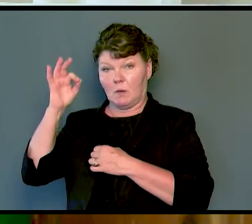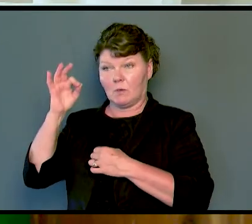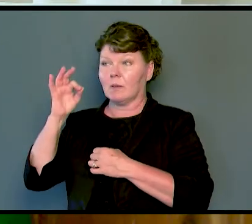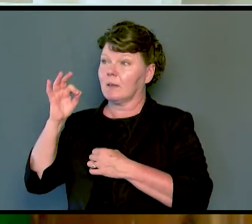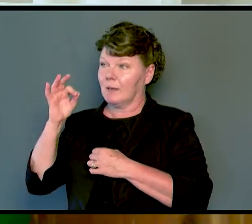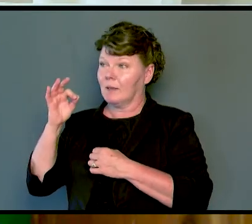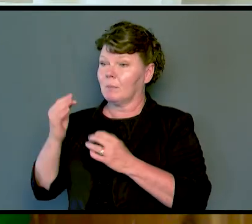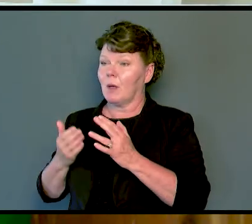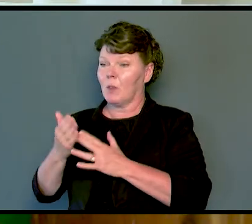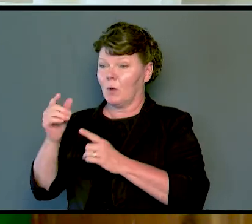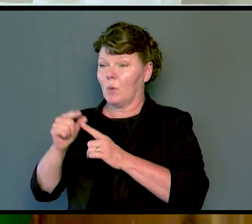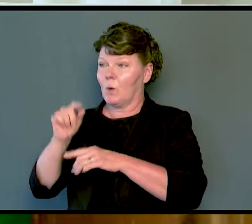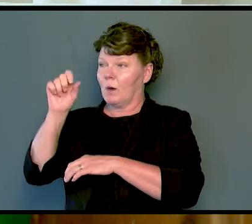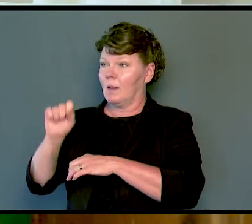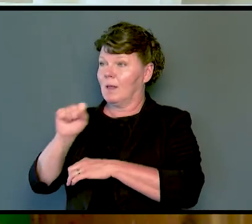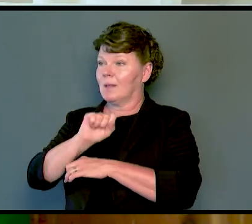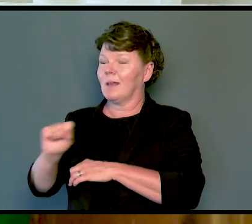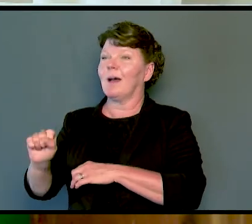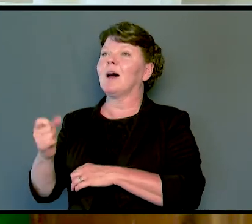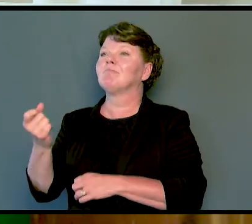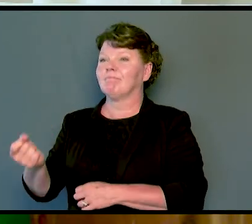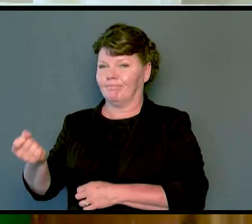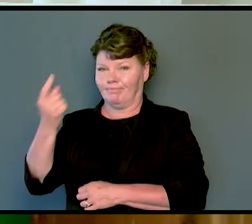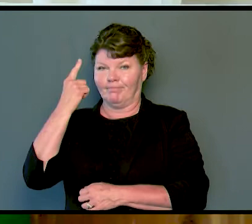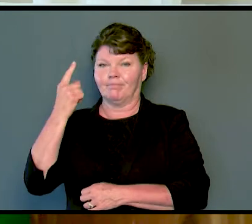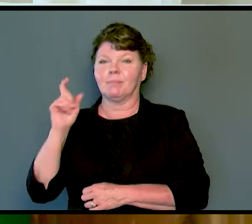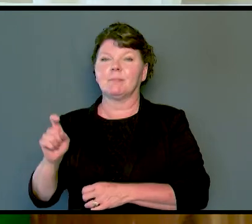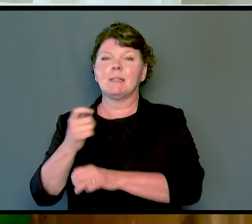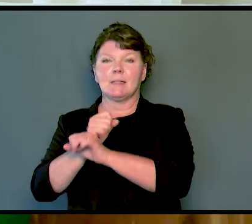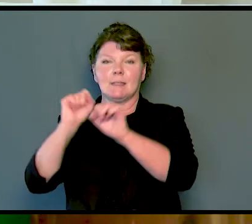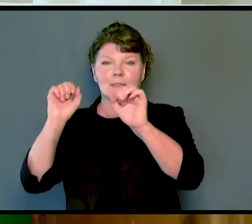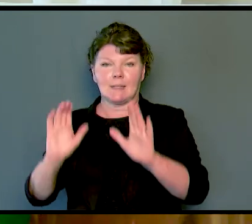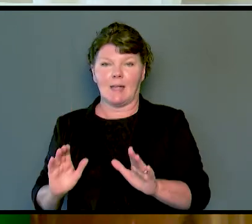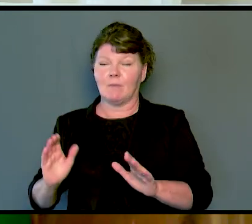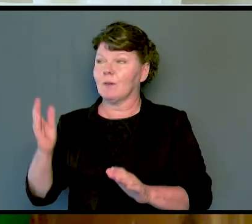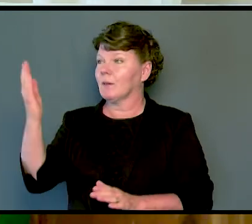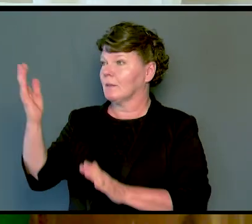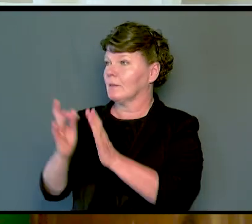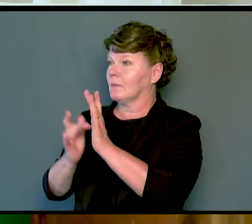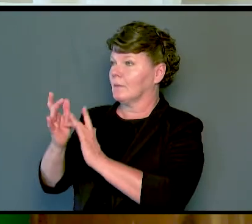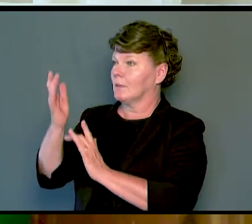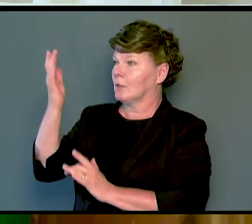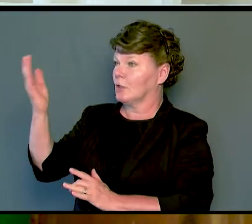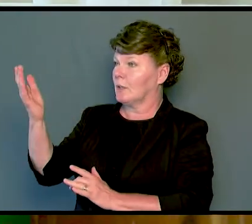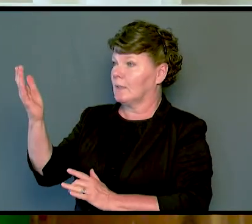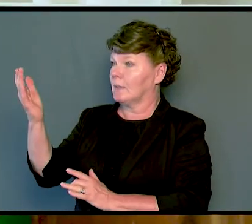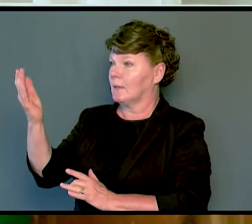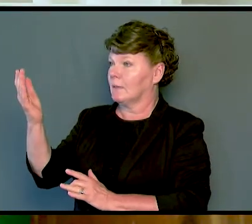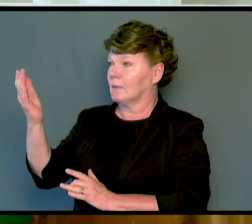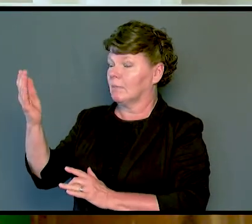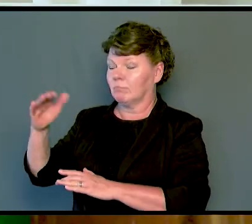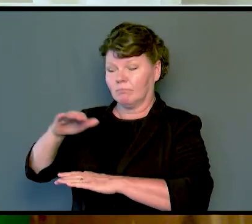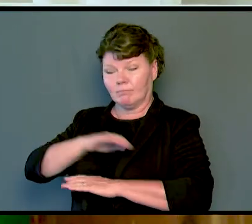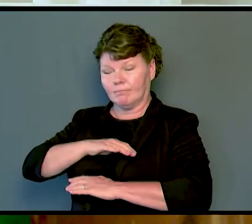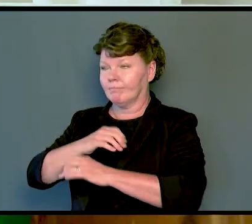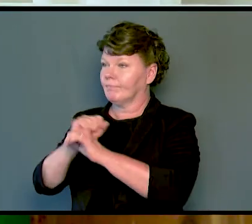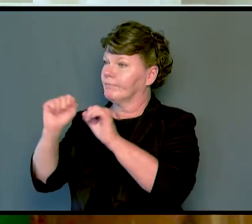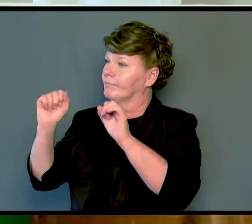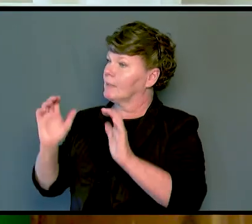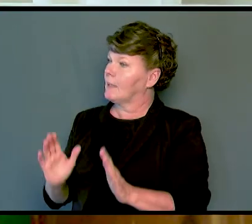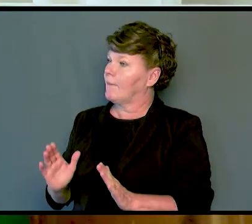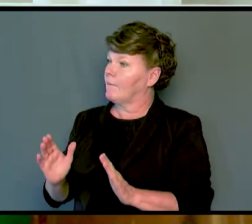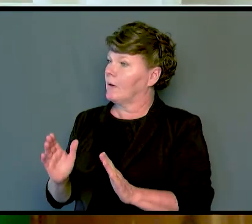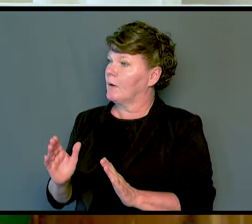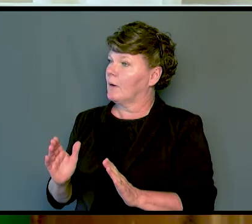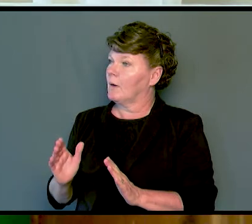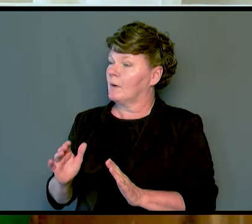and sacraments, He has brought us to see that we need a Savior, and that the Savior is Jesus. He is our all-sufficient